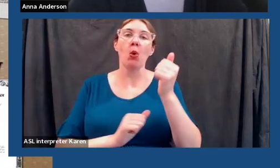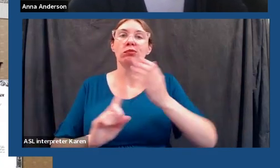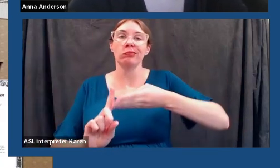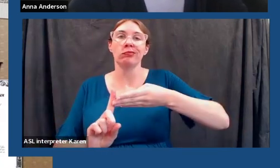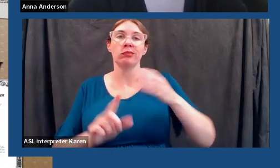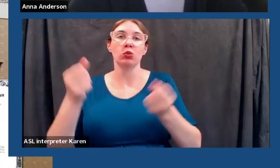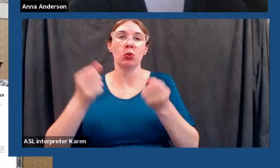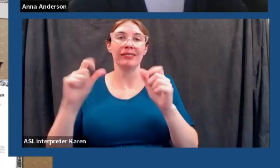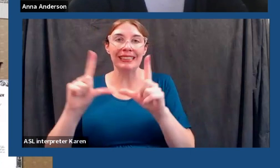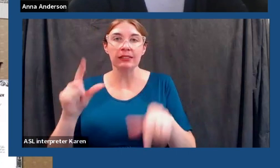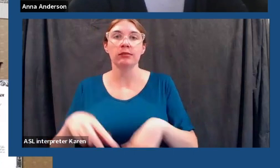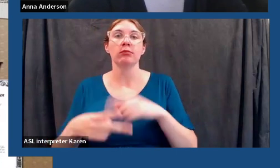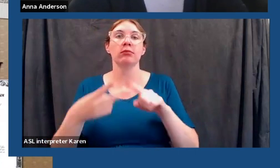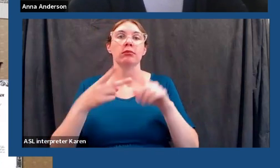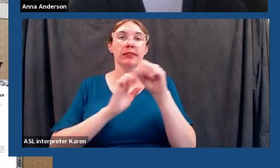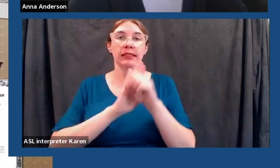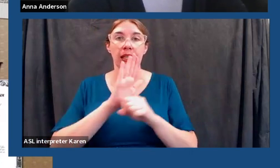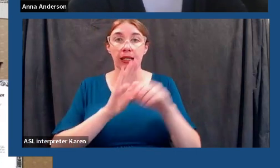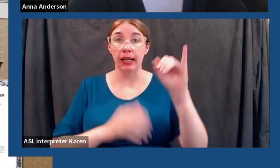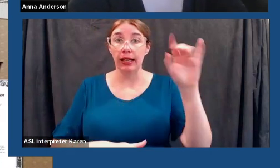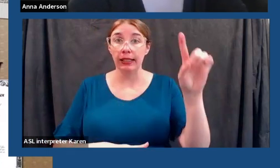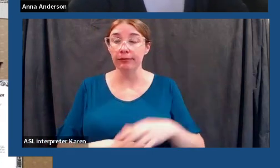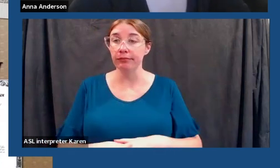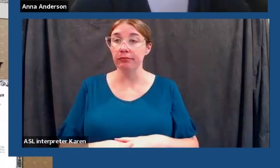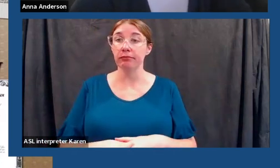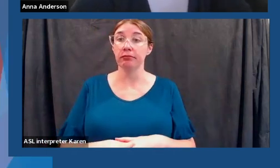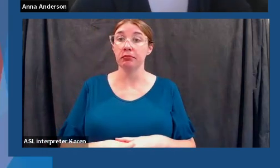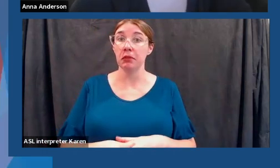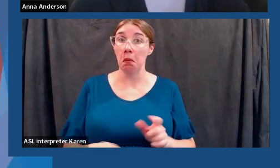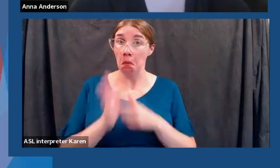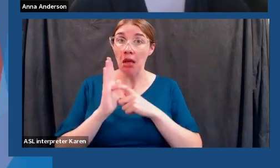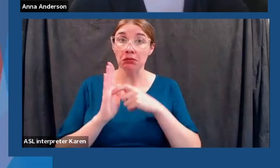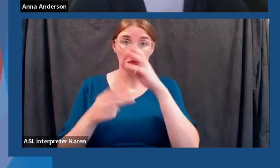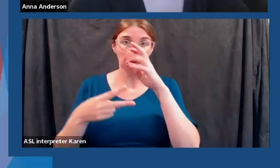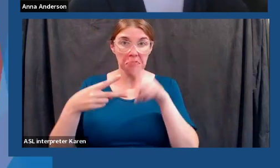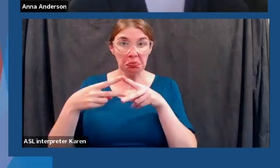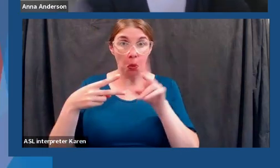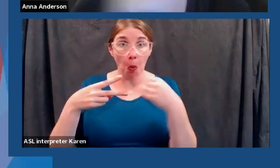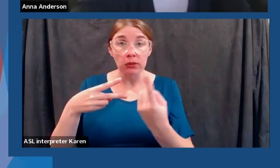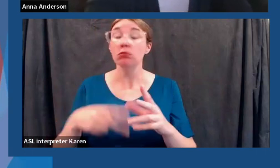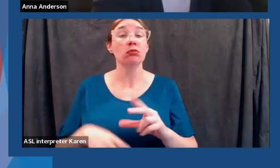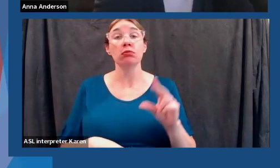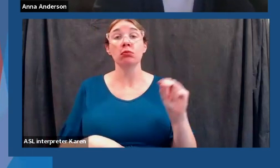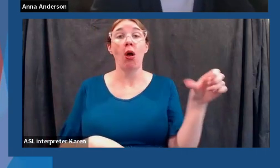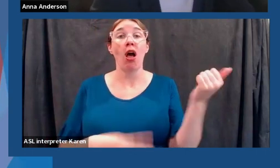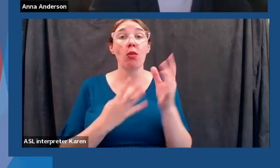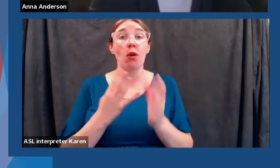but you don't have to. Next, please, Jenny. Okay, so